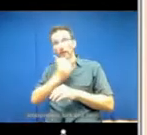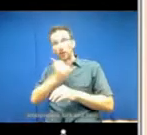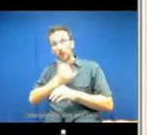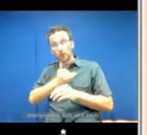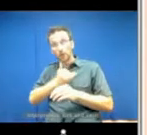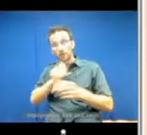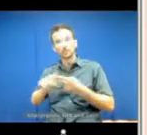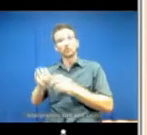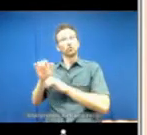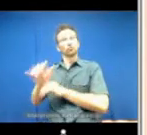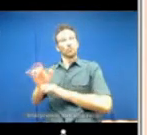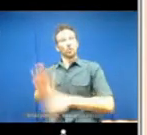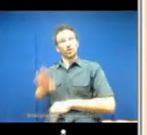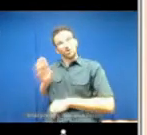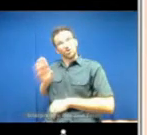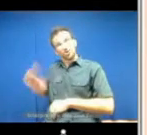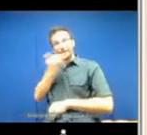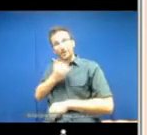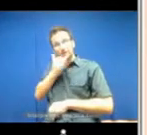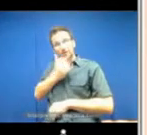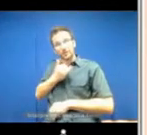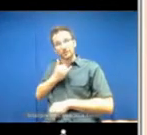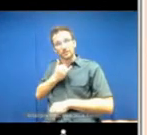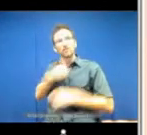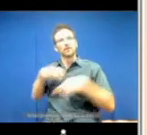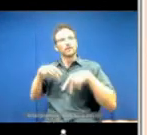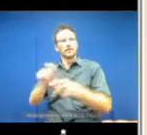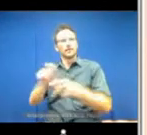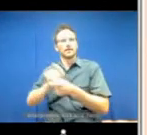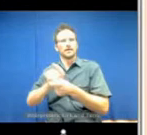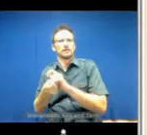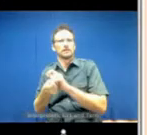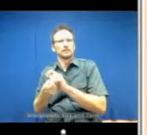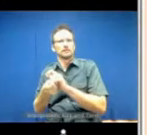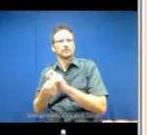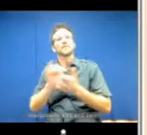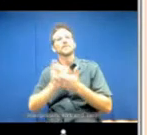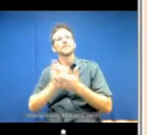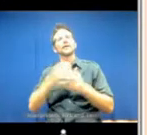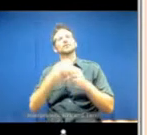can be changed, and they're listed on what's called an errata sheet.